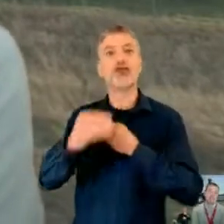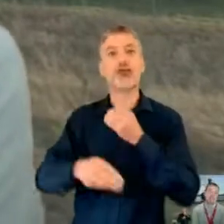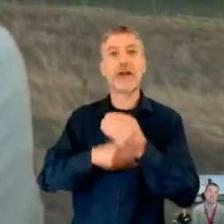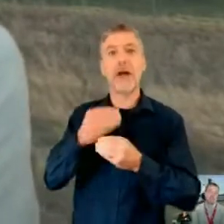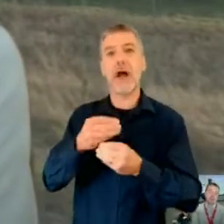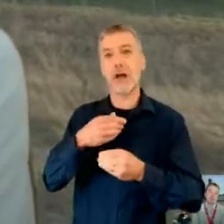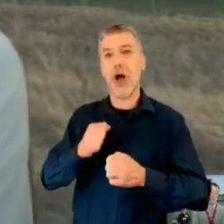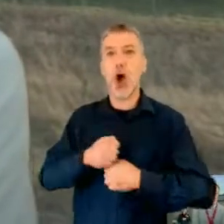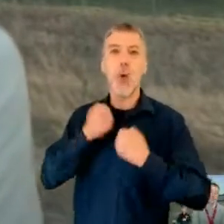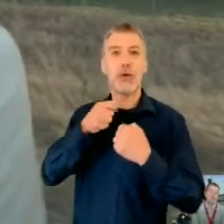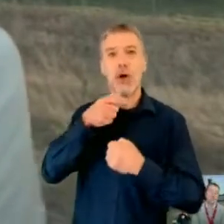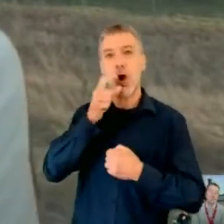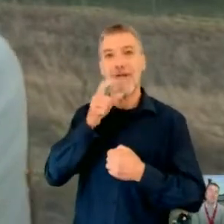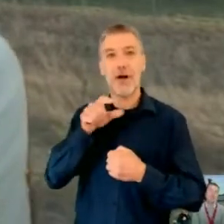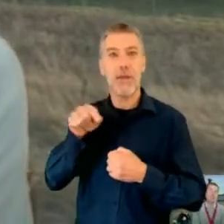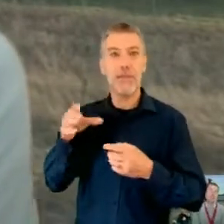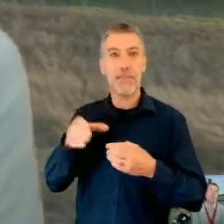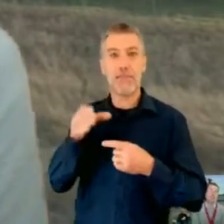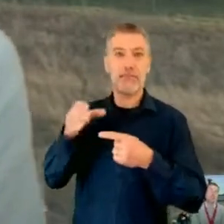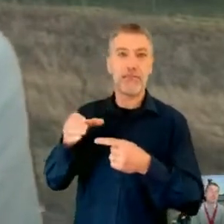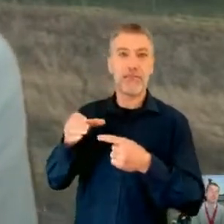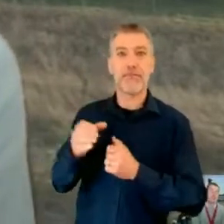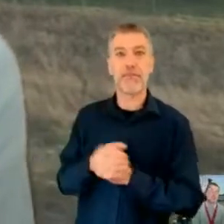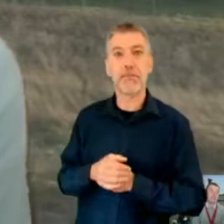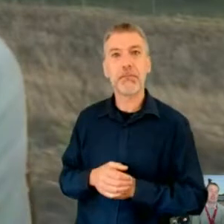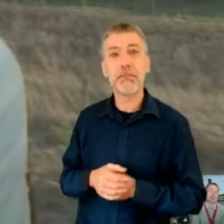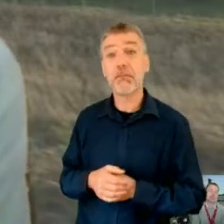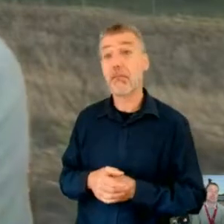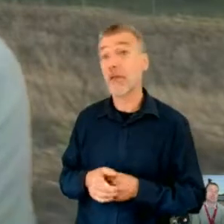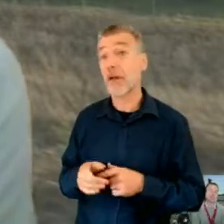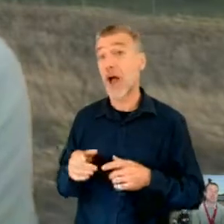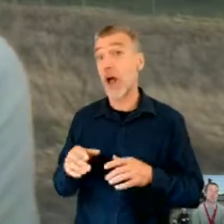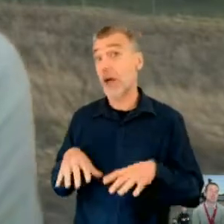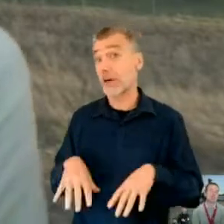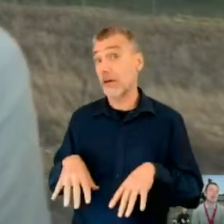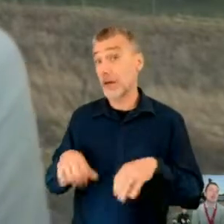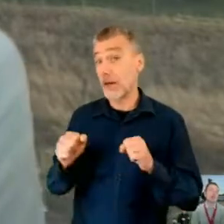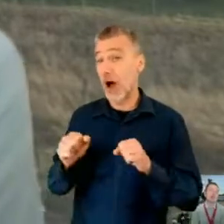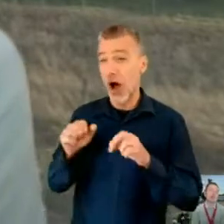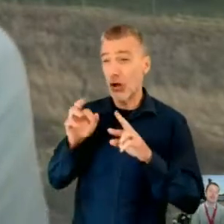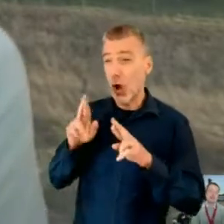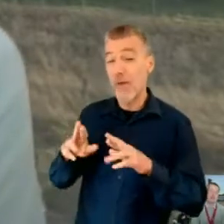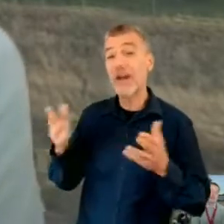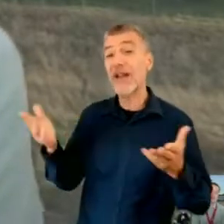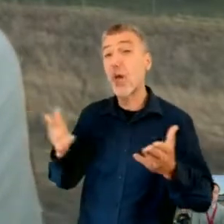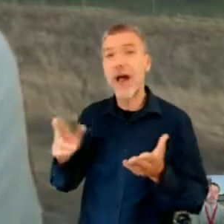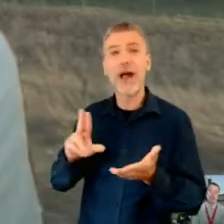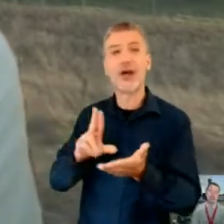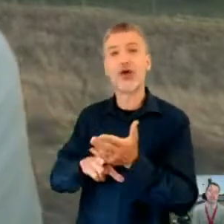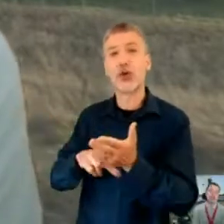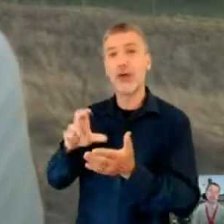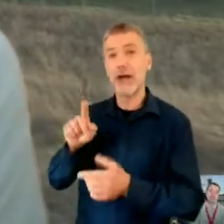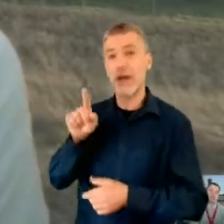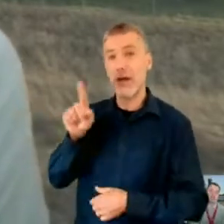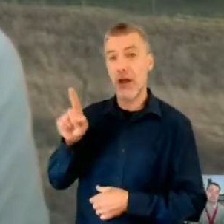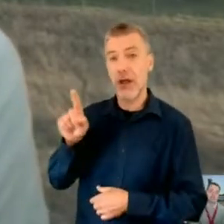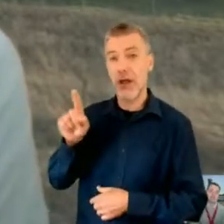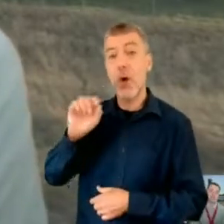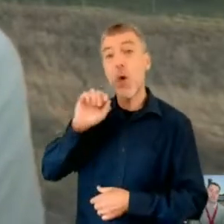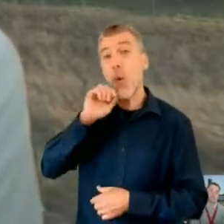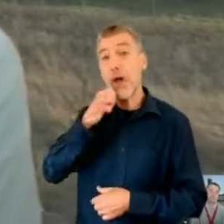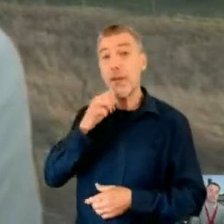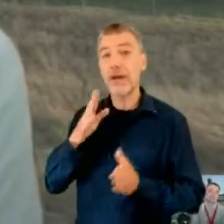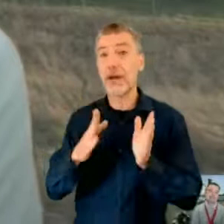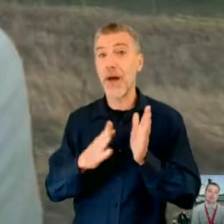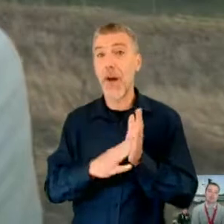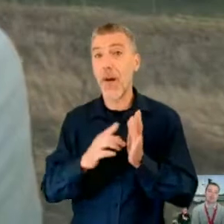innovation project we're looking at, and hopefully it'll be going into Newcastle Station in the coming weeks, maybe a month or so, is a Moss-powered air filter. So that's